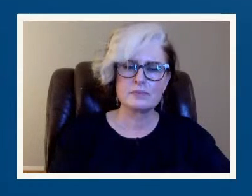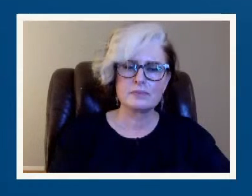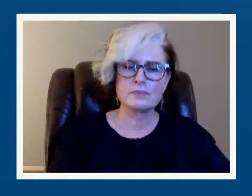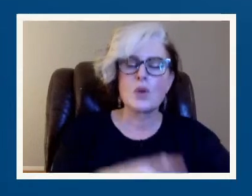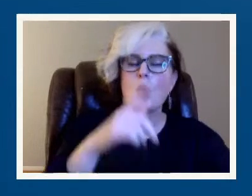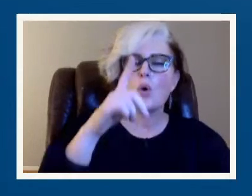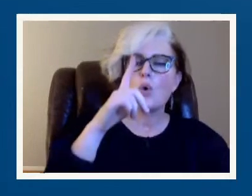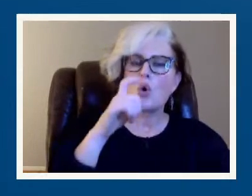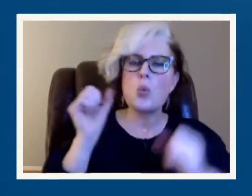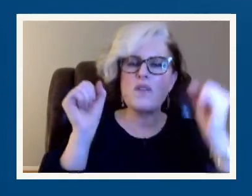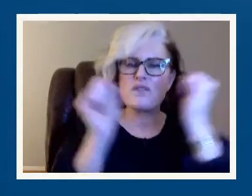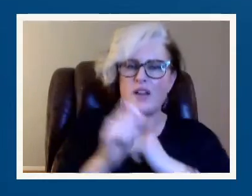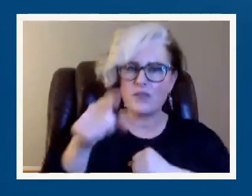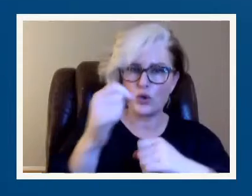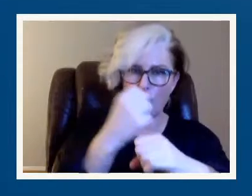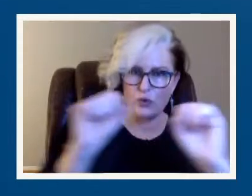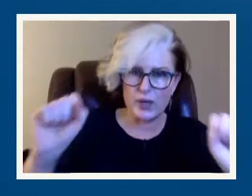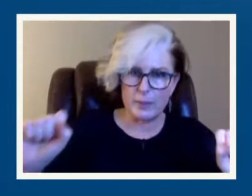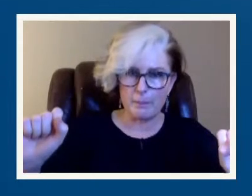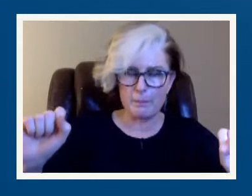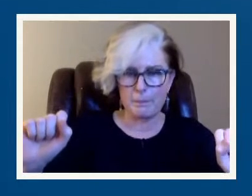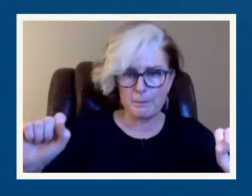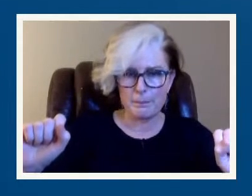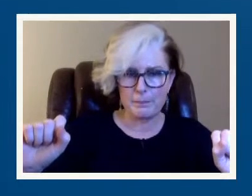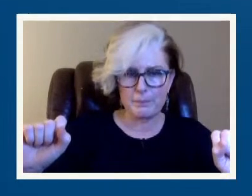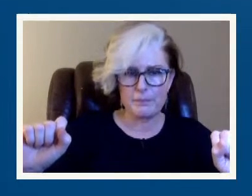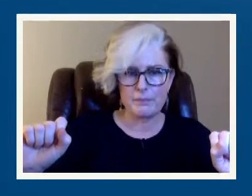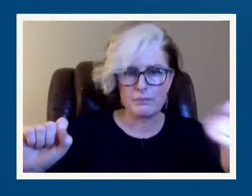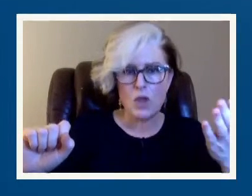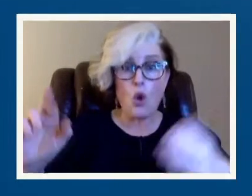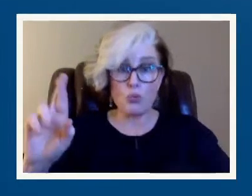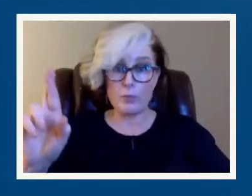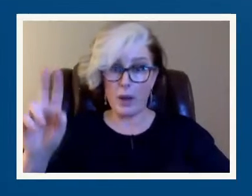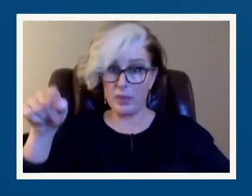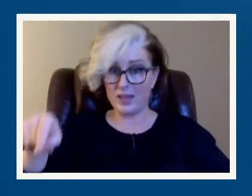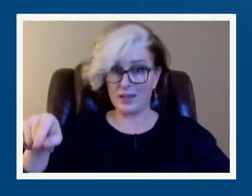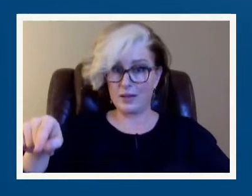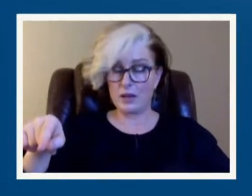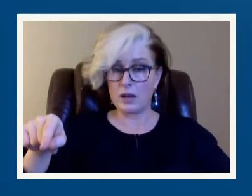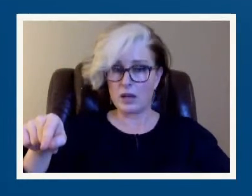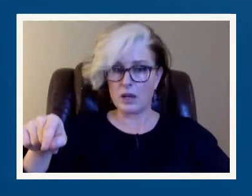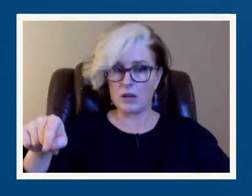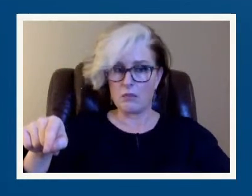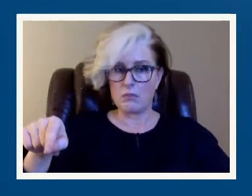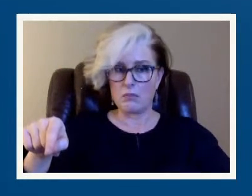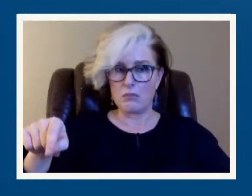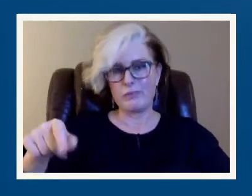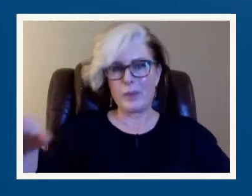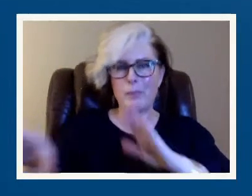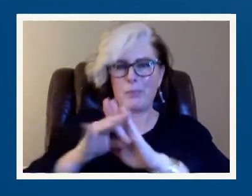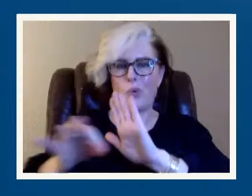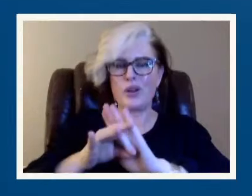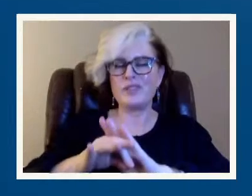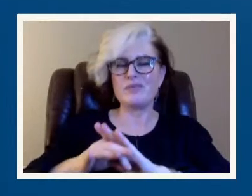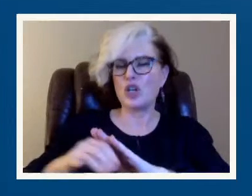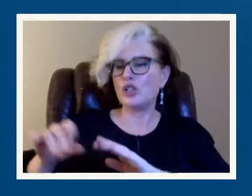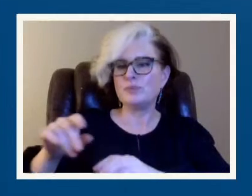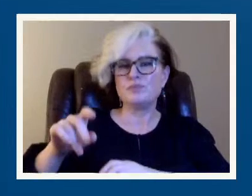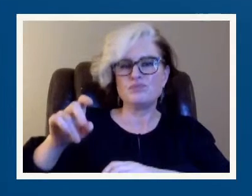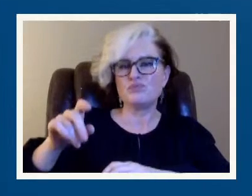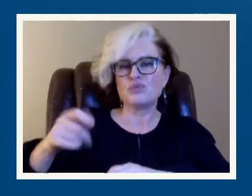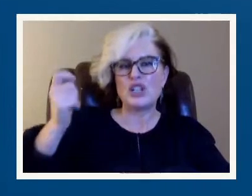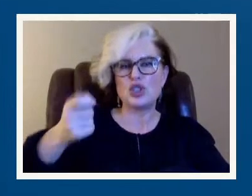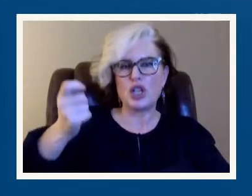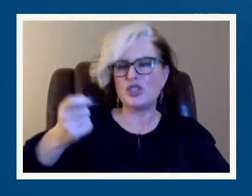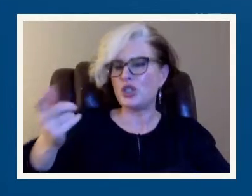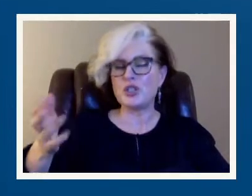Who will fight for your freedoms? Is it Republican politicians and judicial appointees who think they should get to